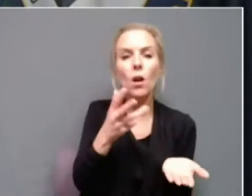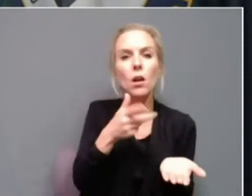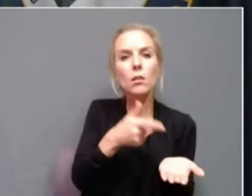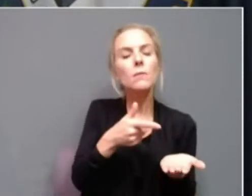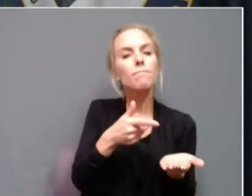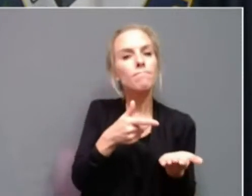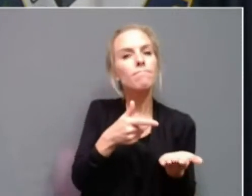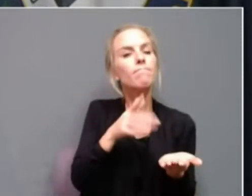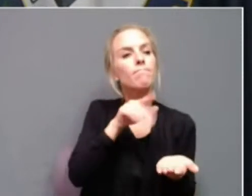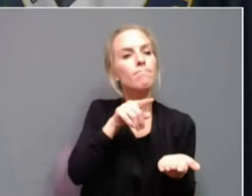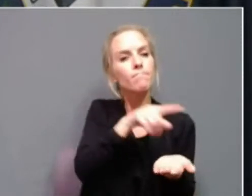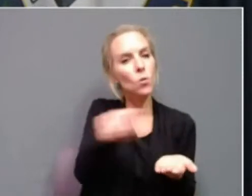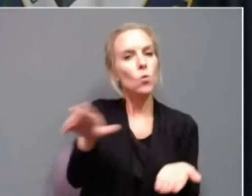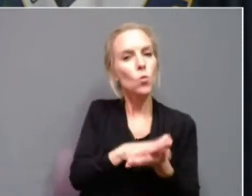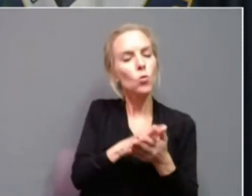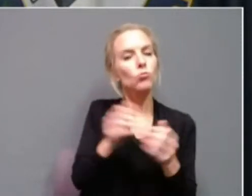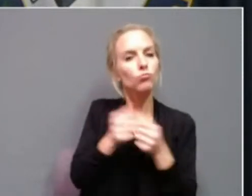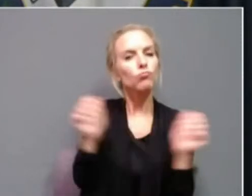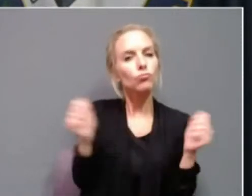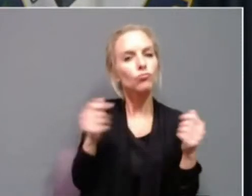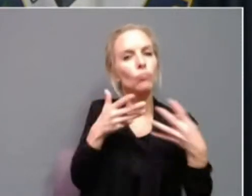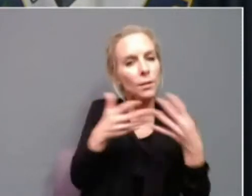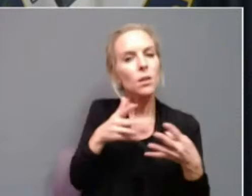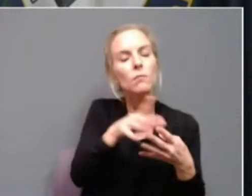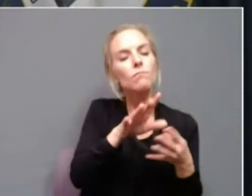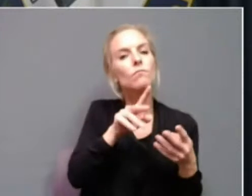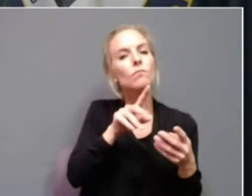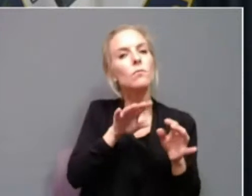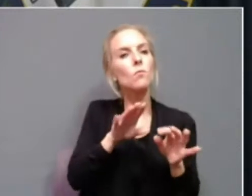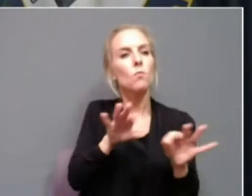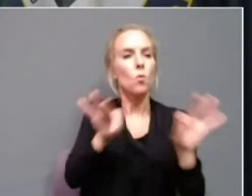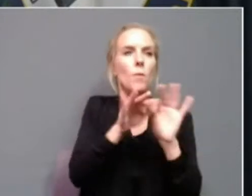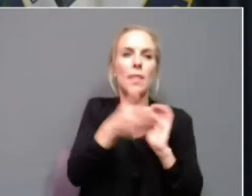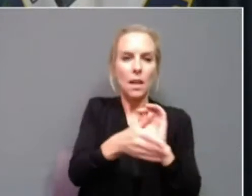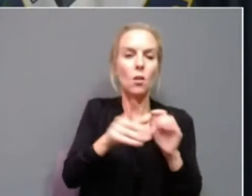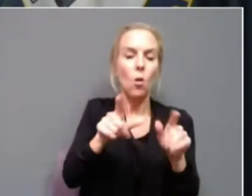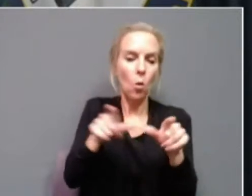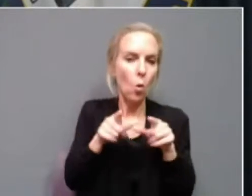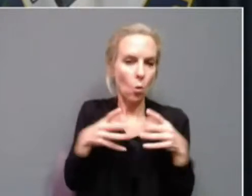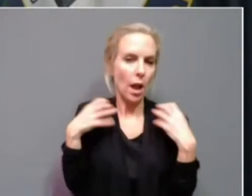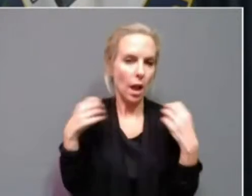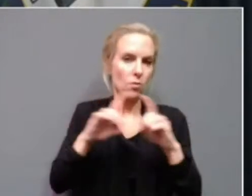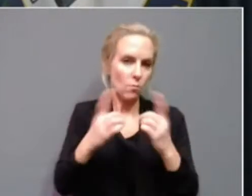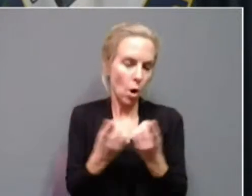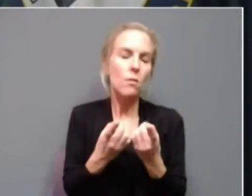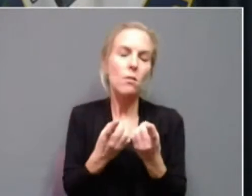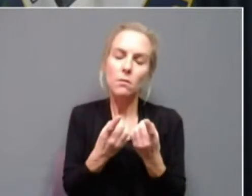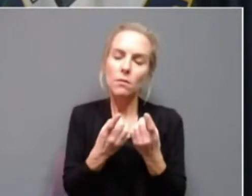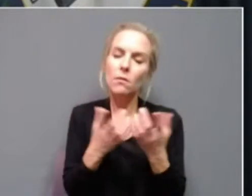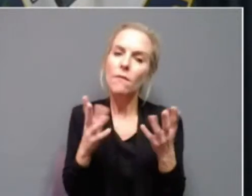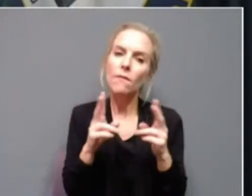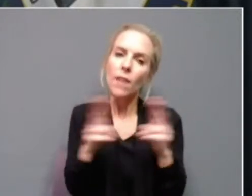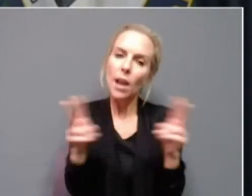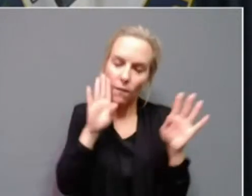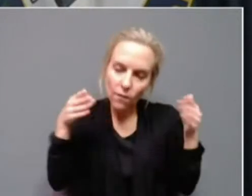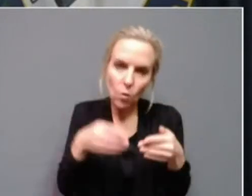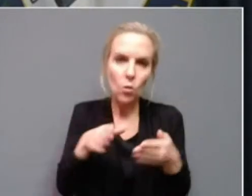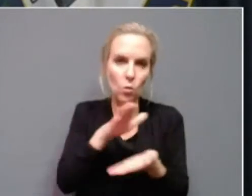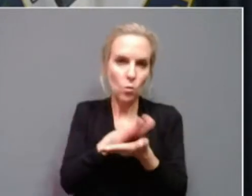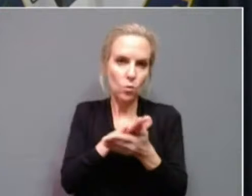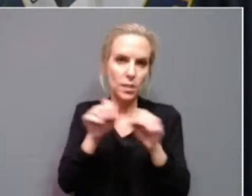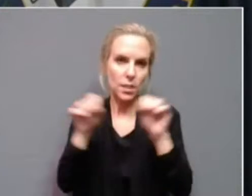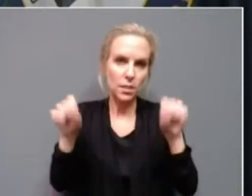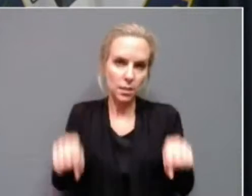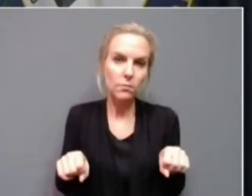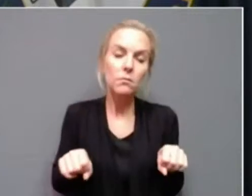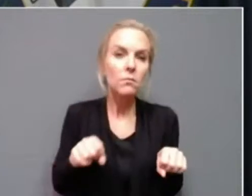transparency that's important and has been there. And our local health departments are very focused on our school systems, and they